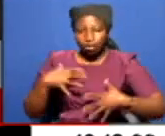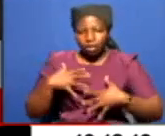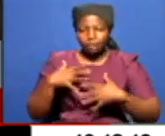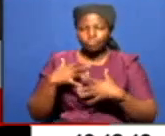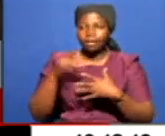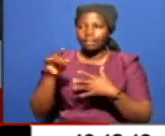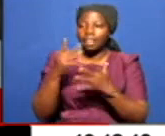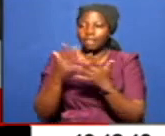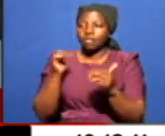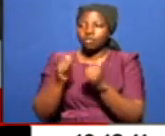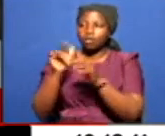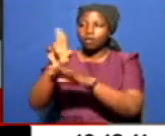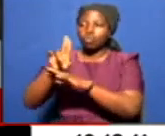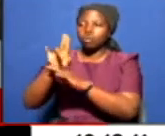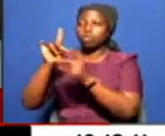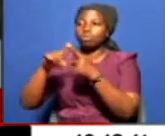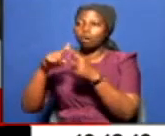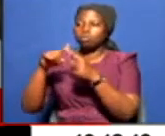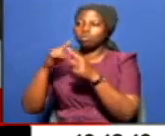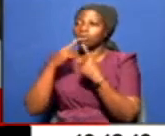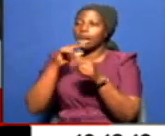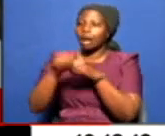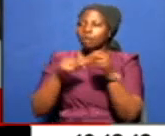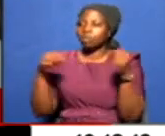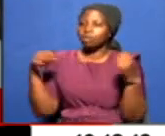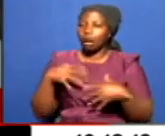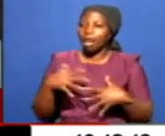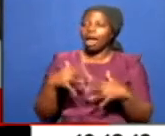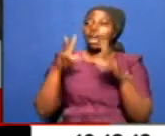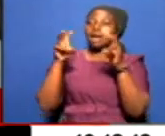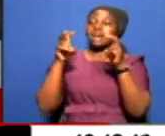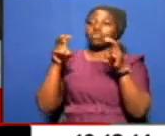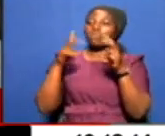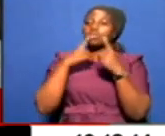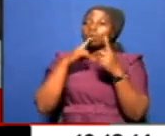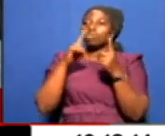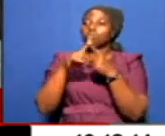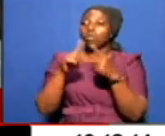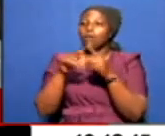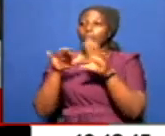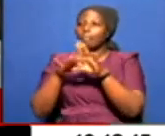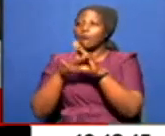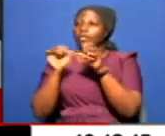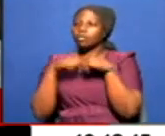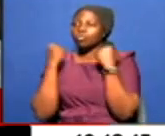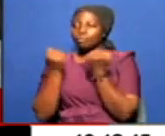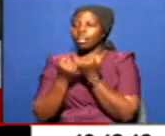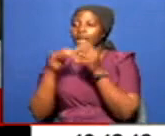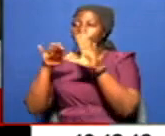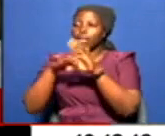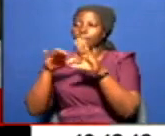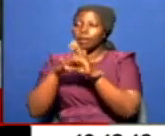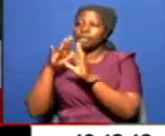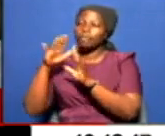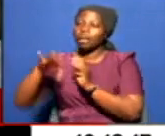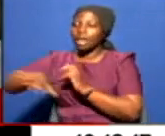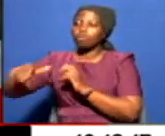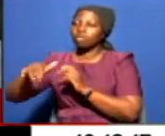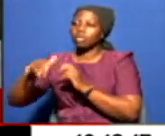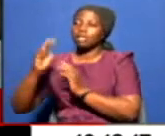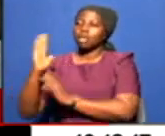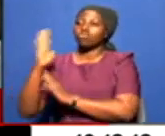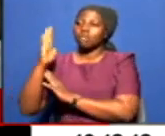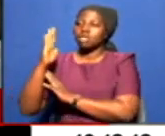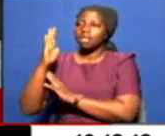terror, mm-hmm. and we speak to members of the society, members of the county security intelligence committees on